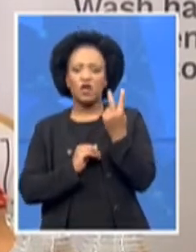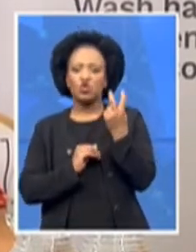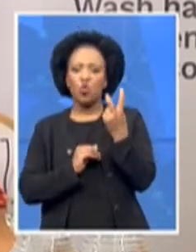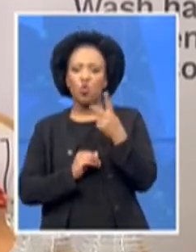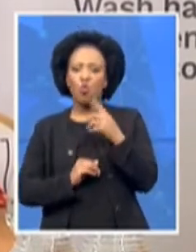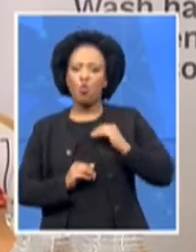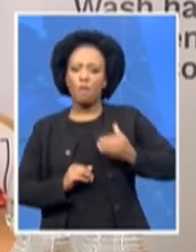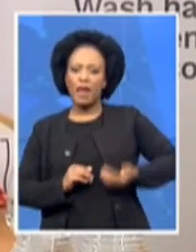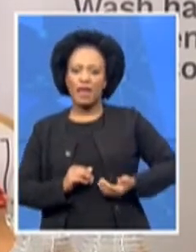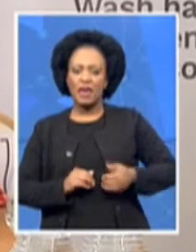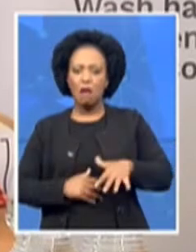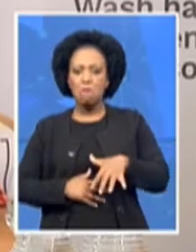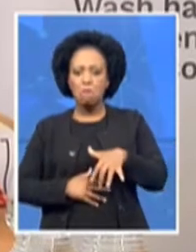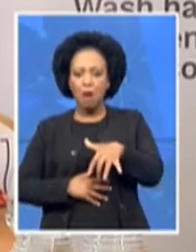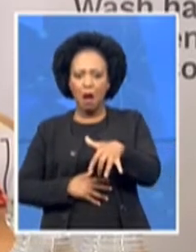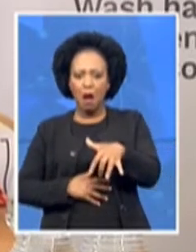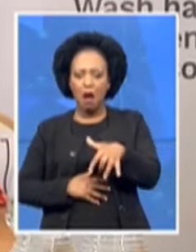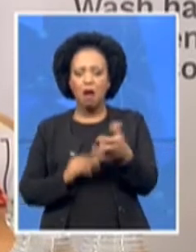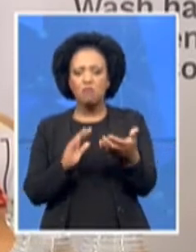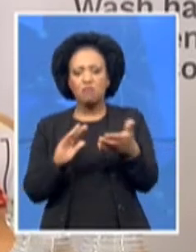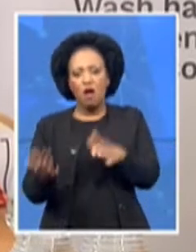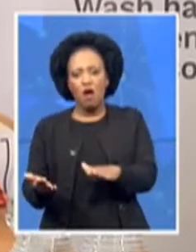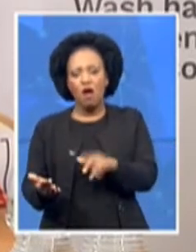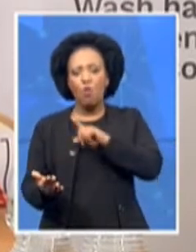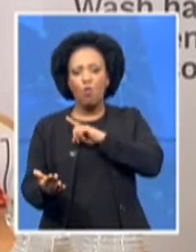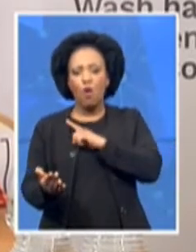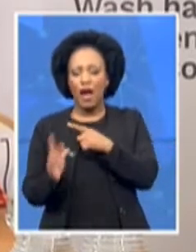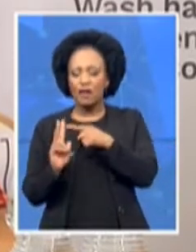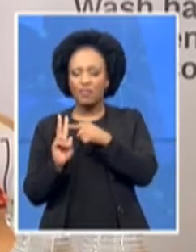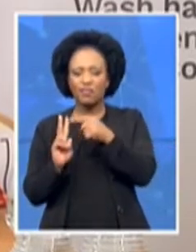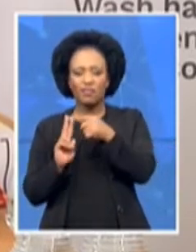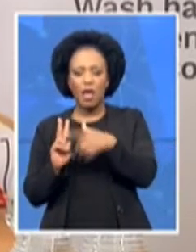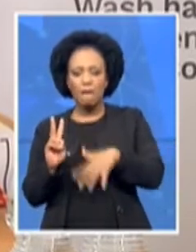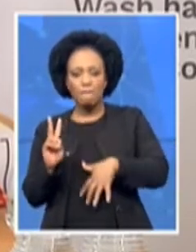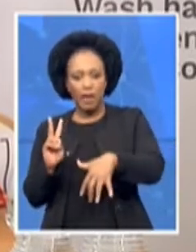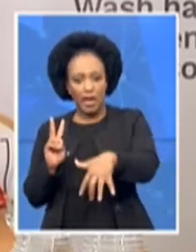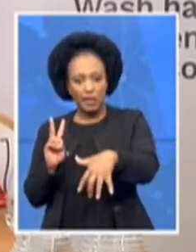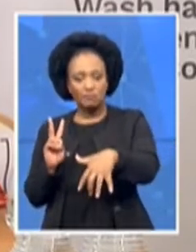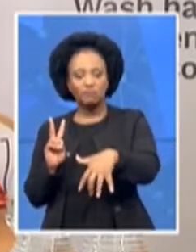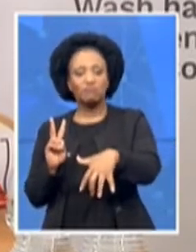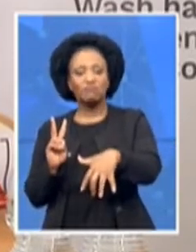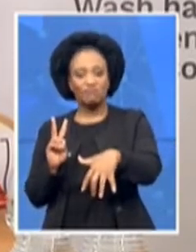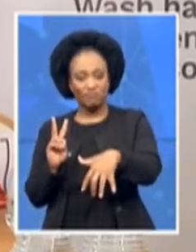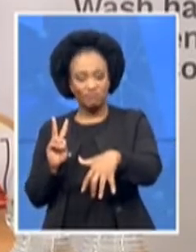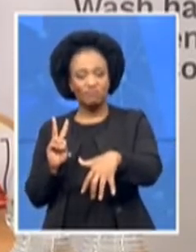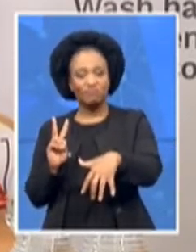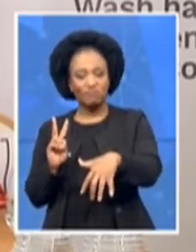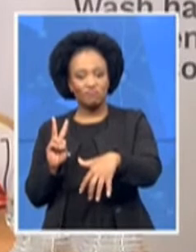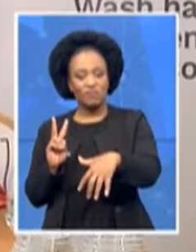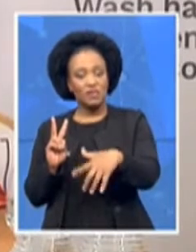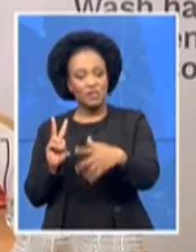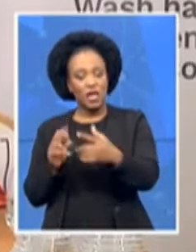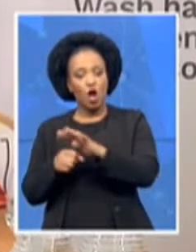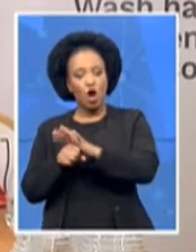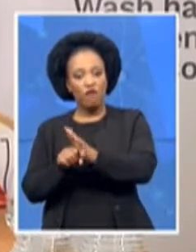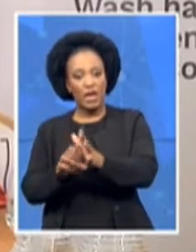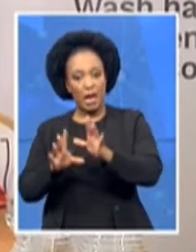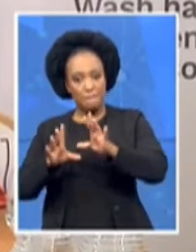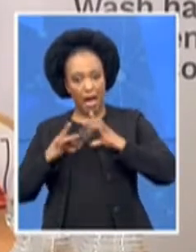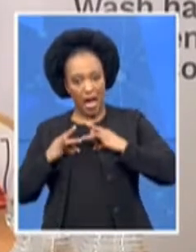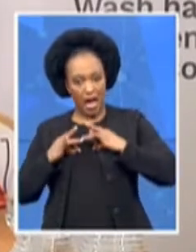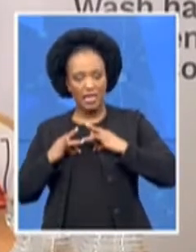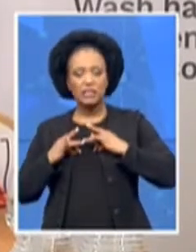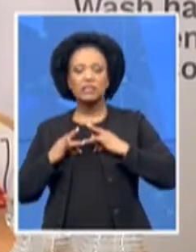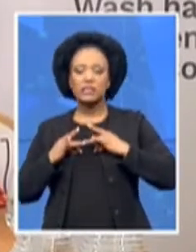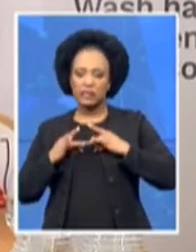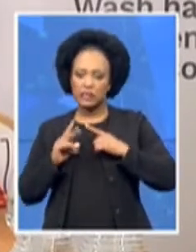to them being pregnant they had been infected with the COVID-19. So we're encouraging even the